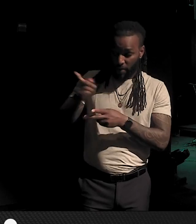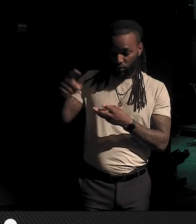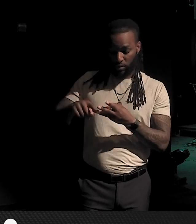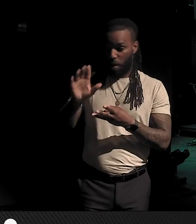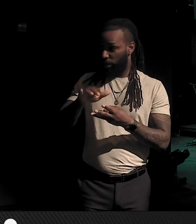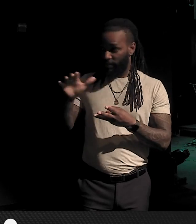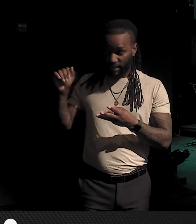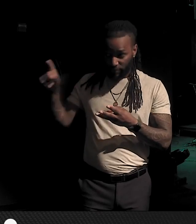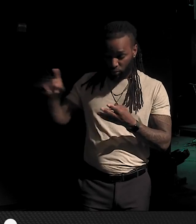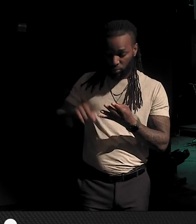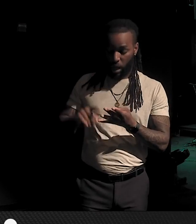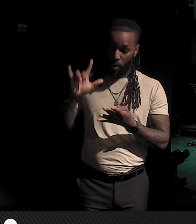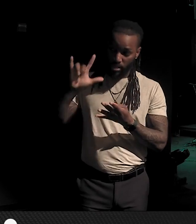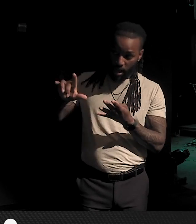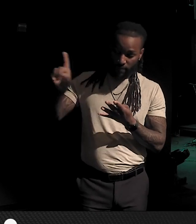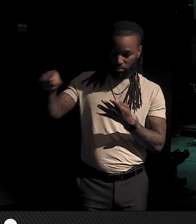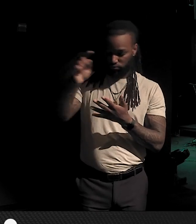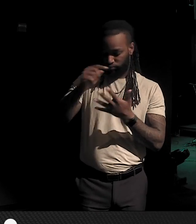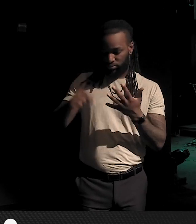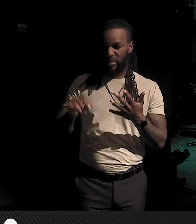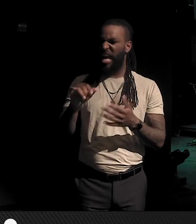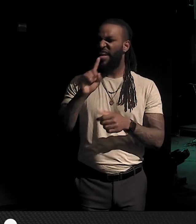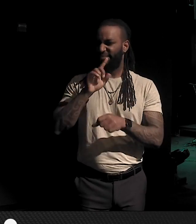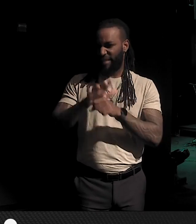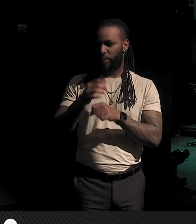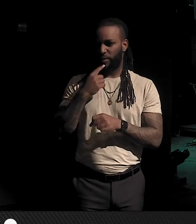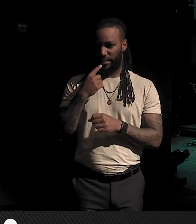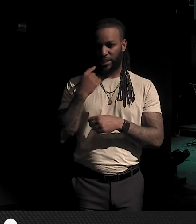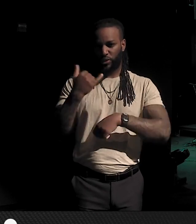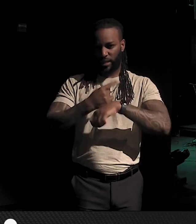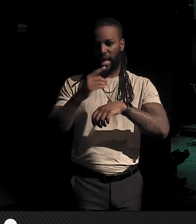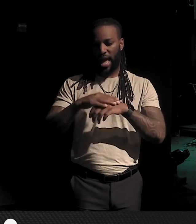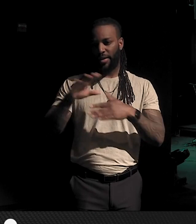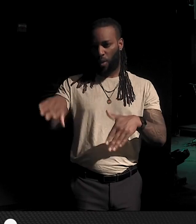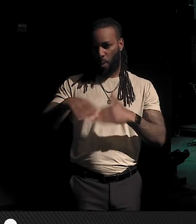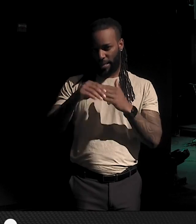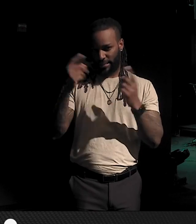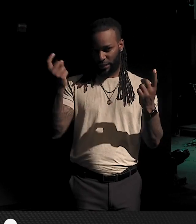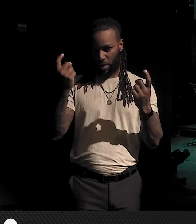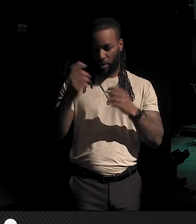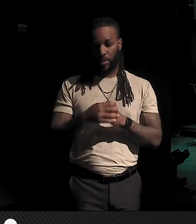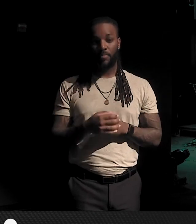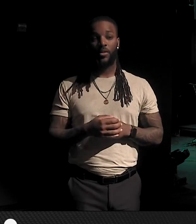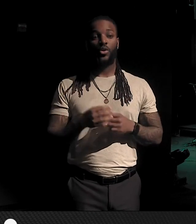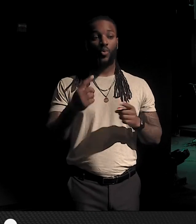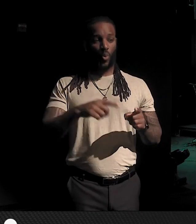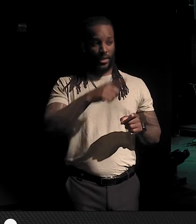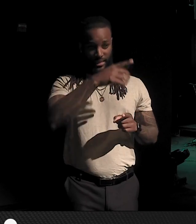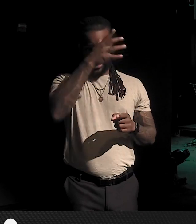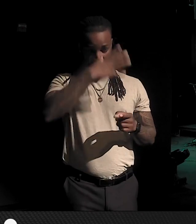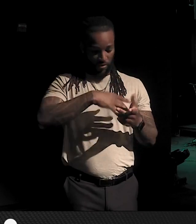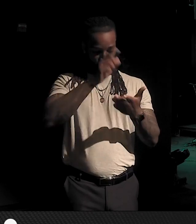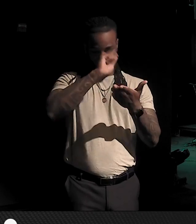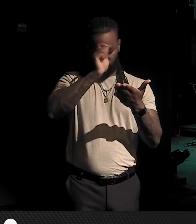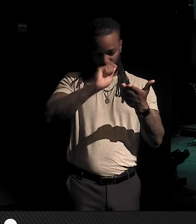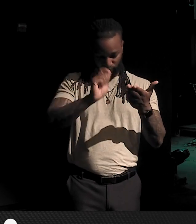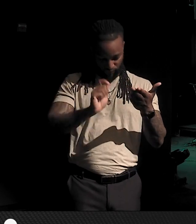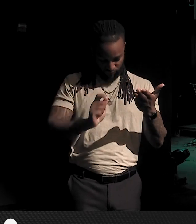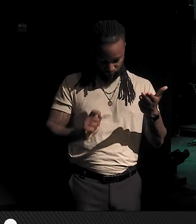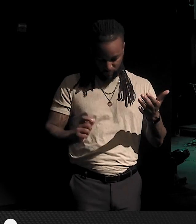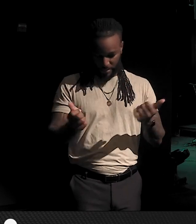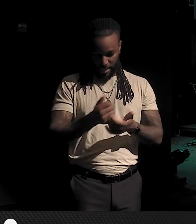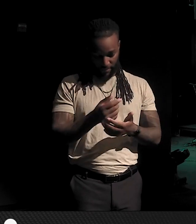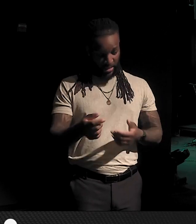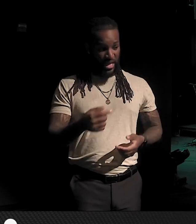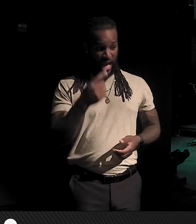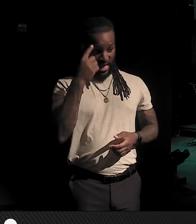you, and I'm going to love you. And the kinds of vows that we say today at a wedding ceremony. So once this guy has done all that history and he made his summary documents, I